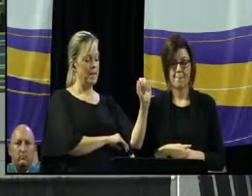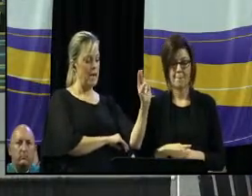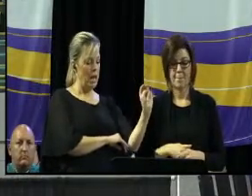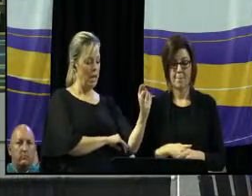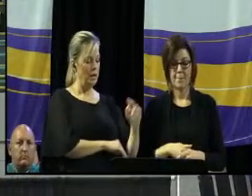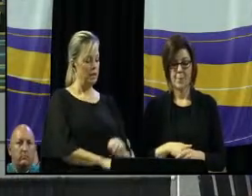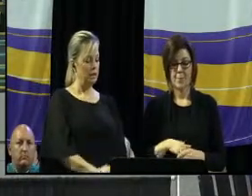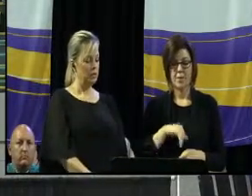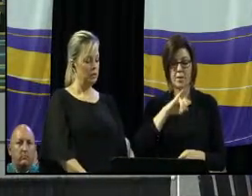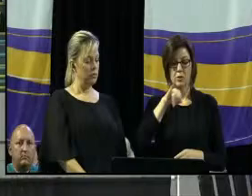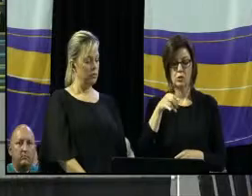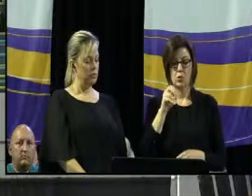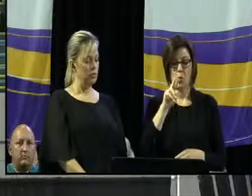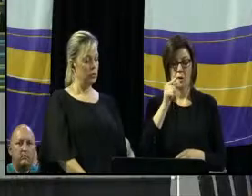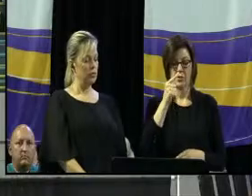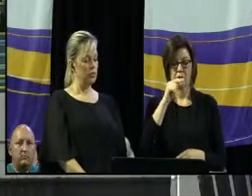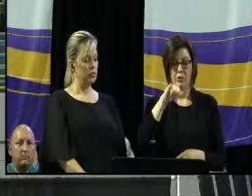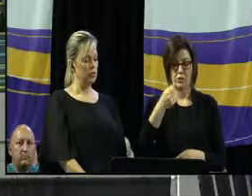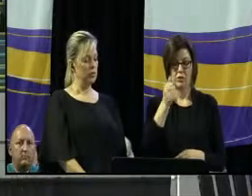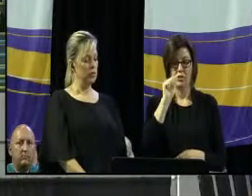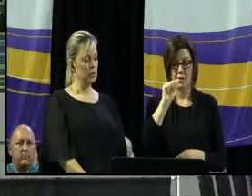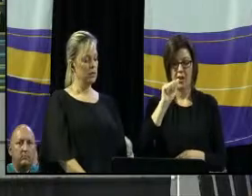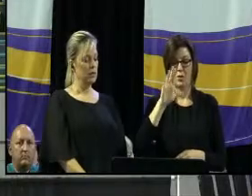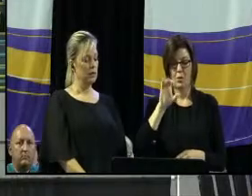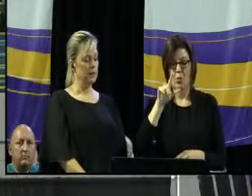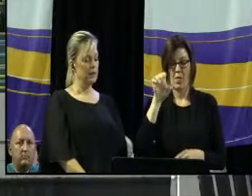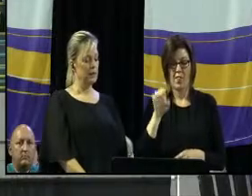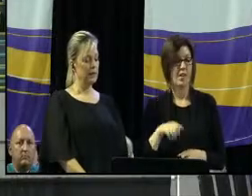Georgia Danielle Cole.